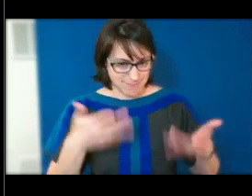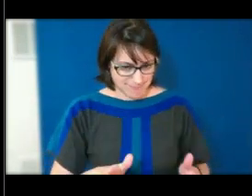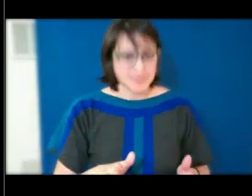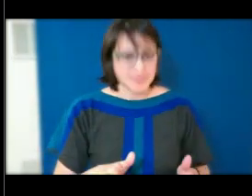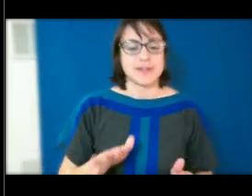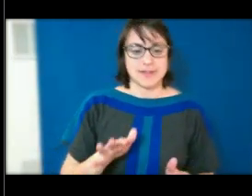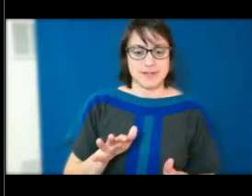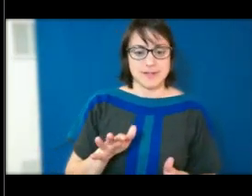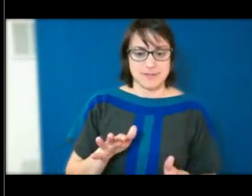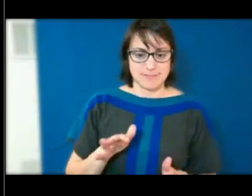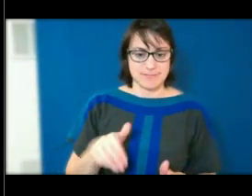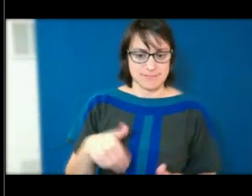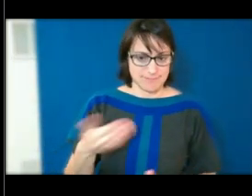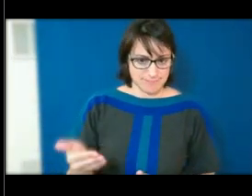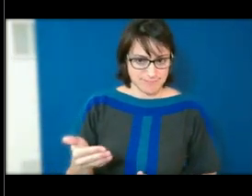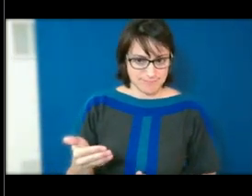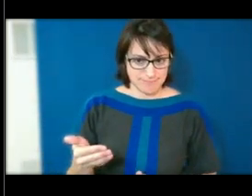Perfect.